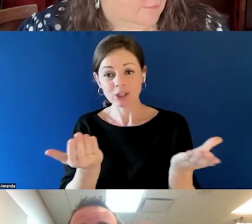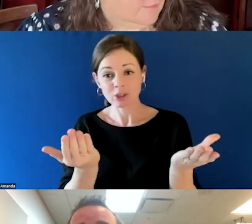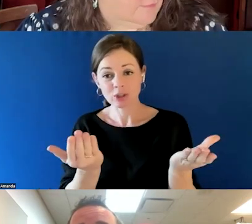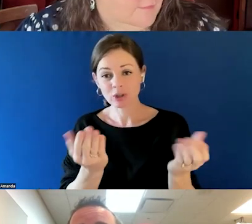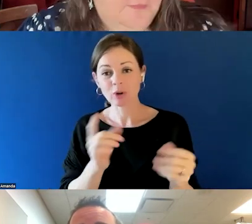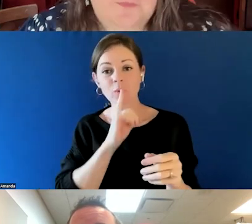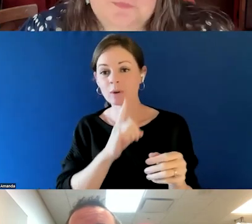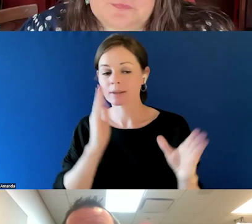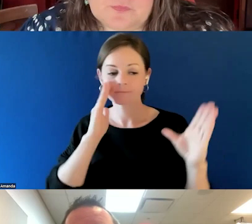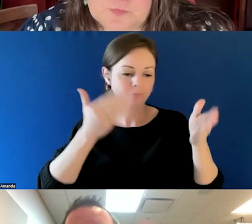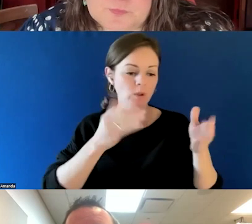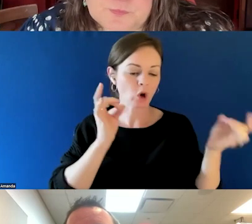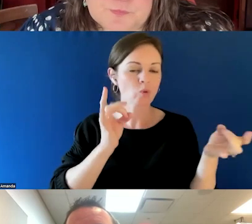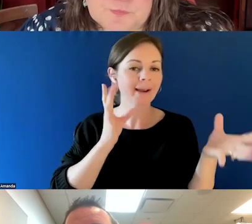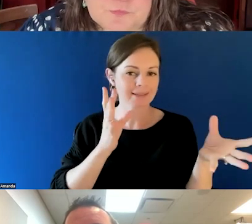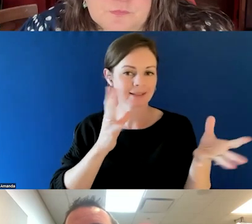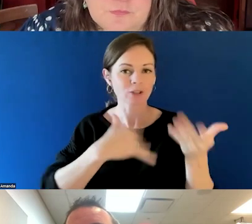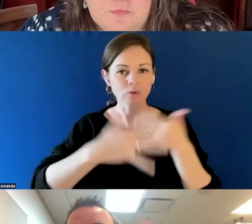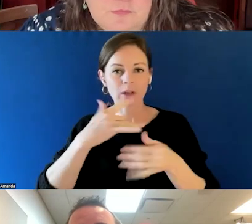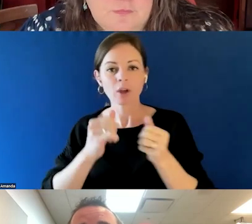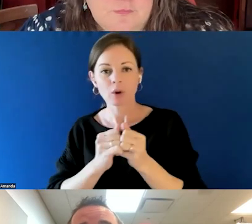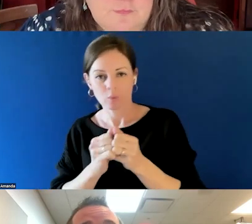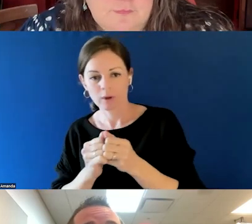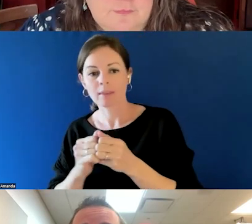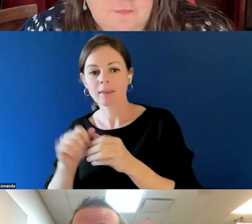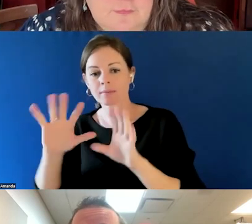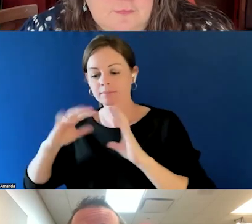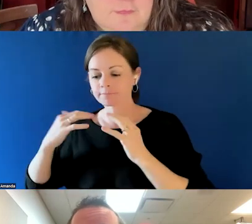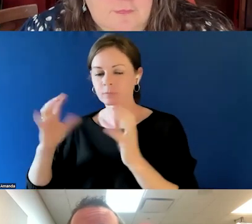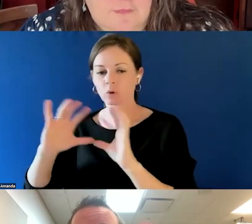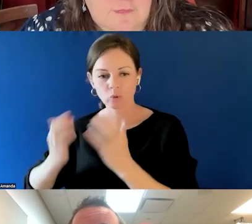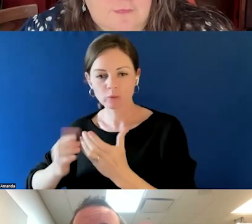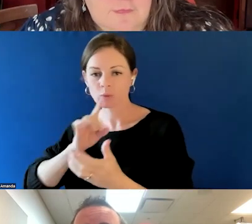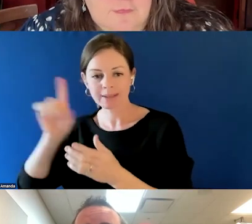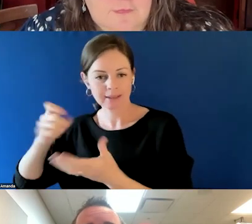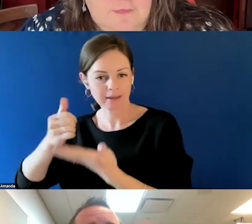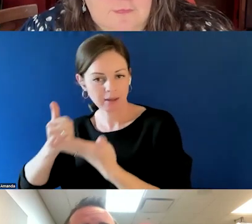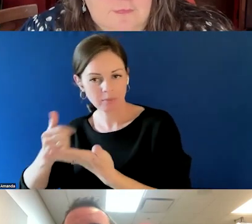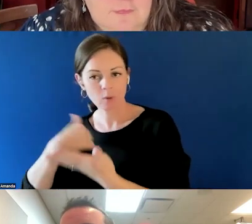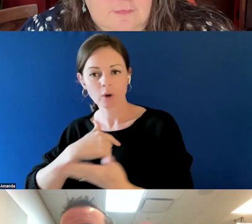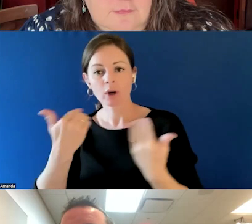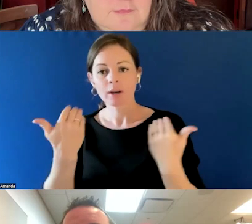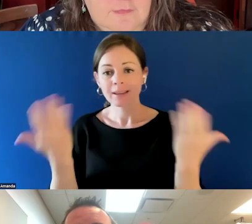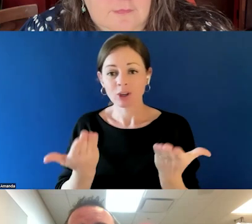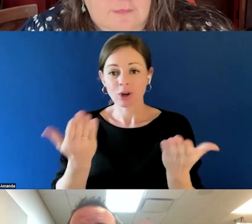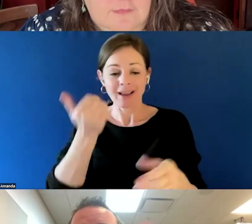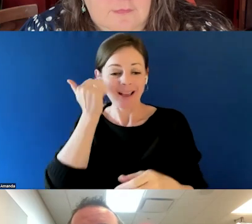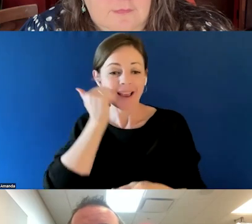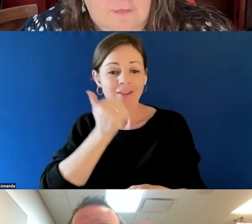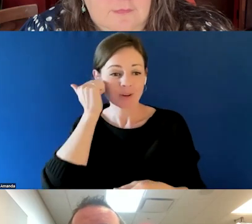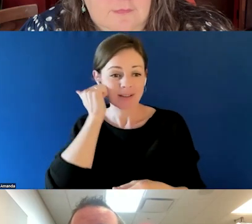than crisis, right? And interacting with vulnerable populations. And we're at the crisis center here every day. We're constantly talking